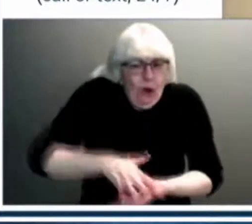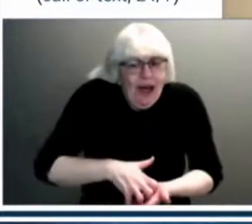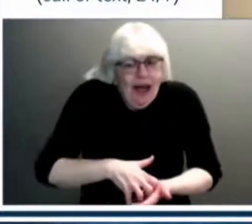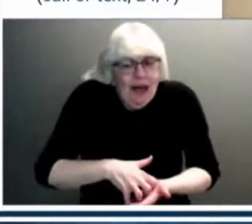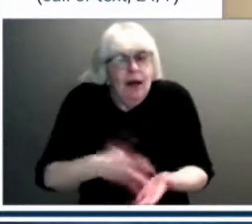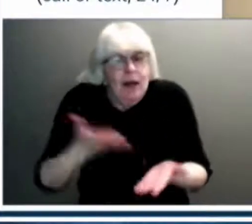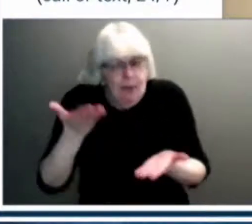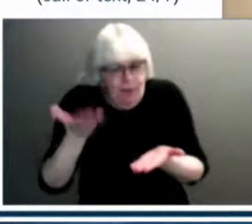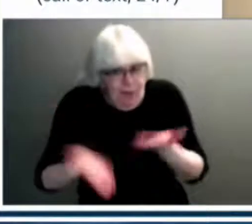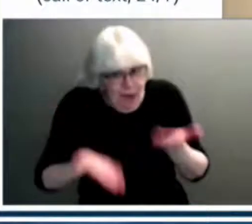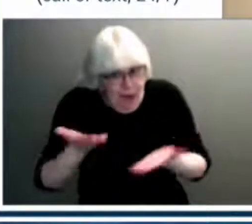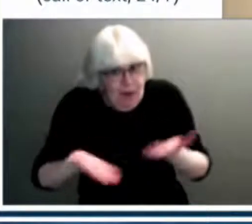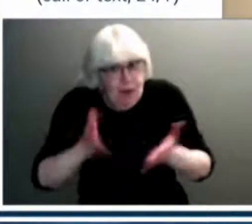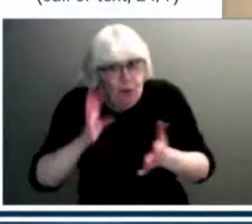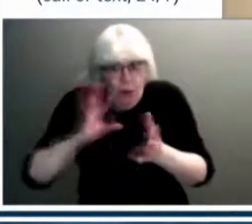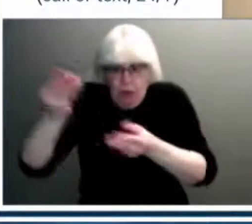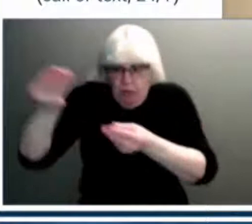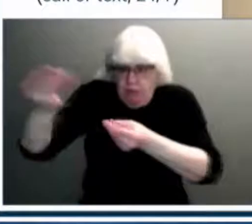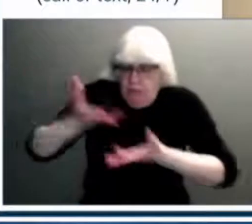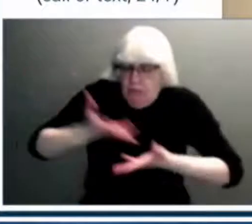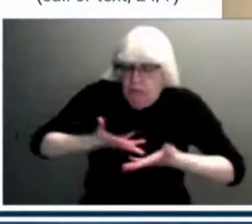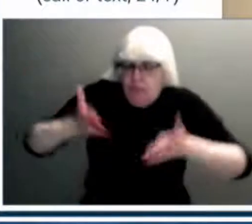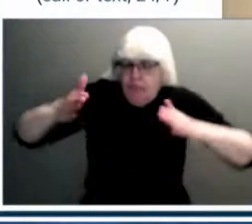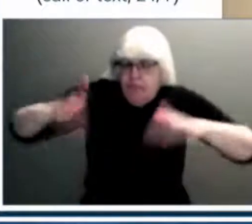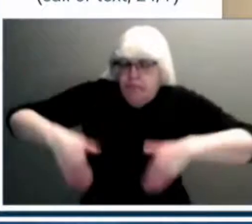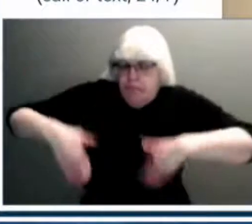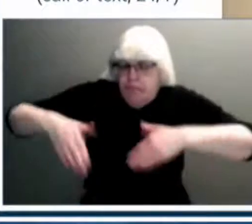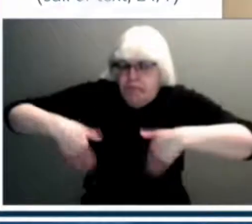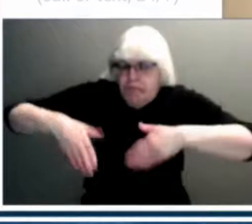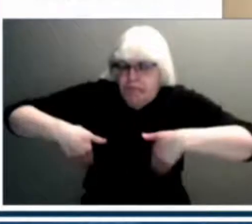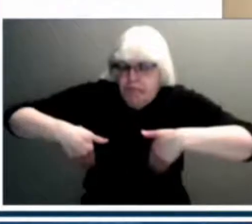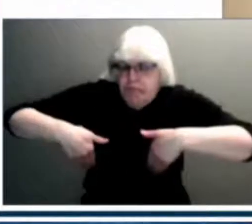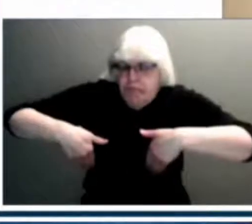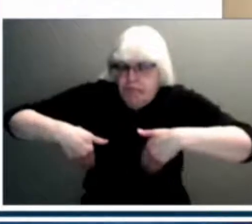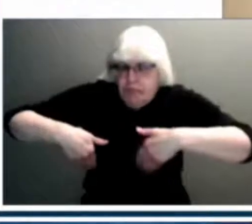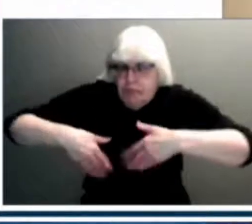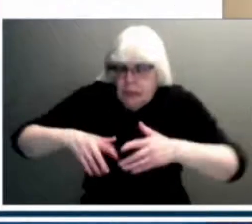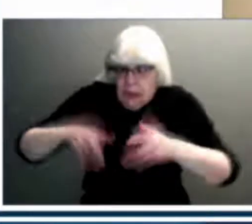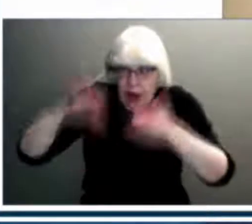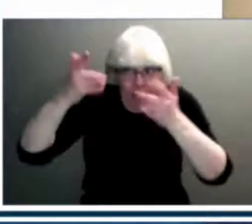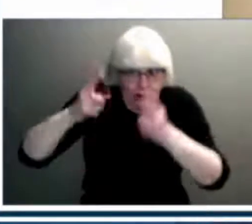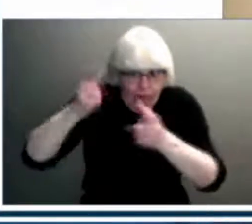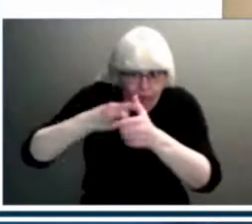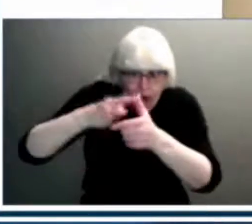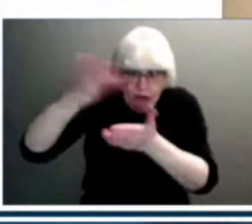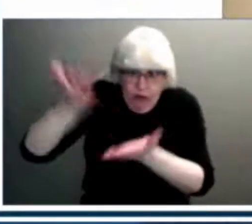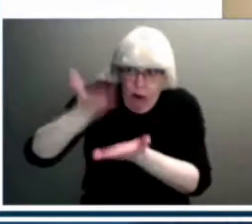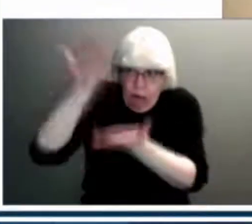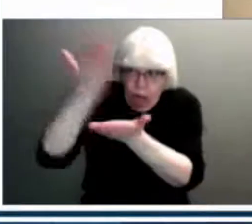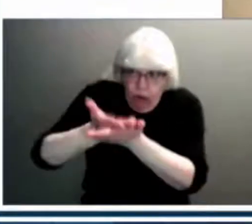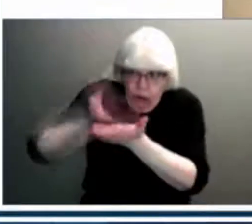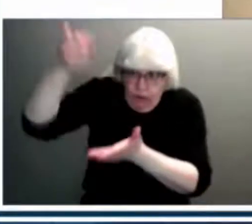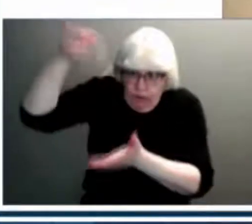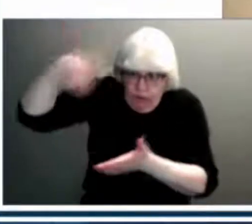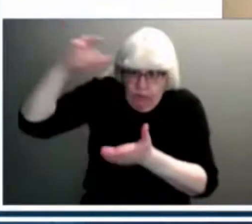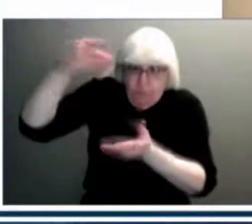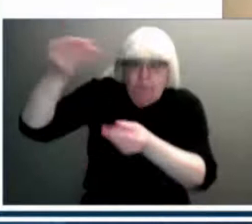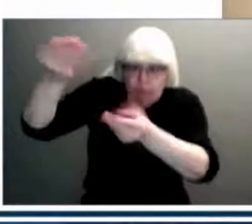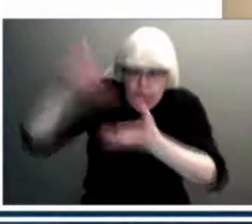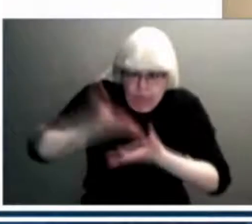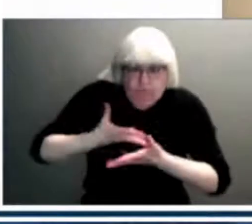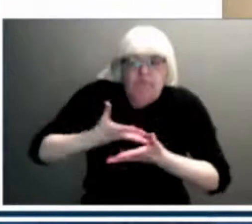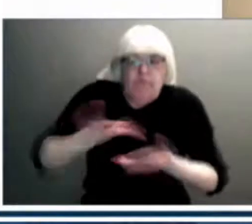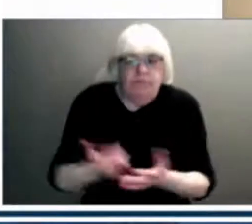we always follow an evidence-based approach, and I think as a country we also need to be very concerned about the ability of